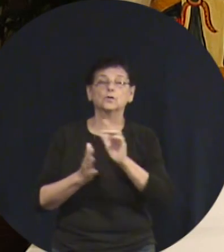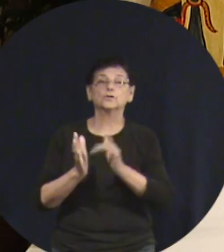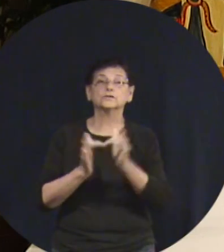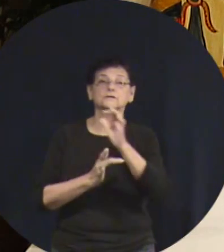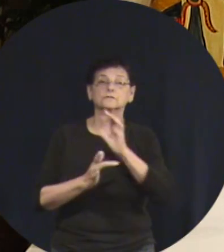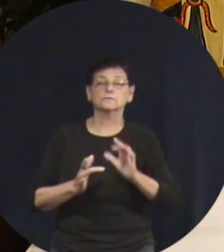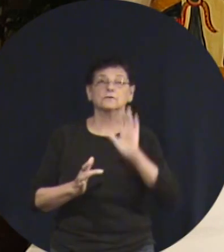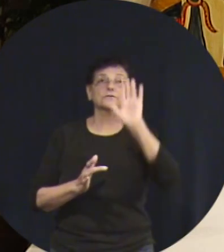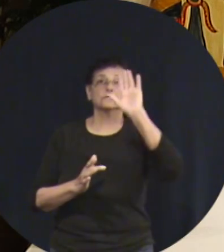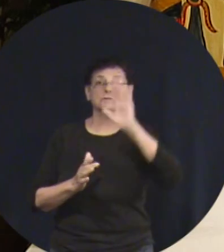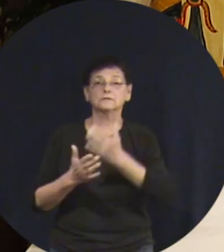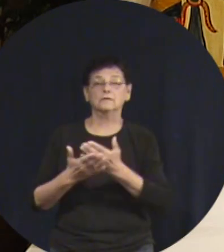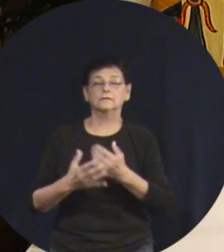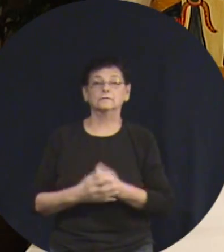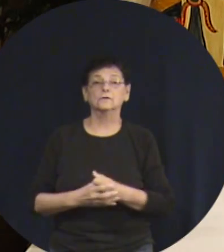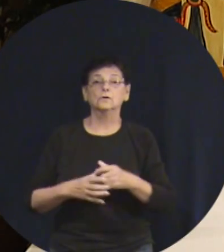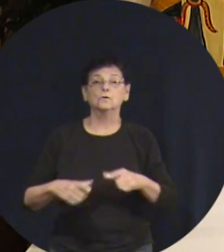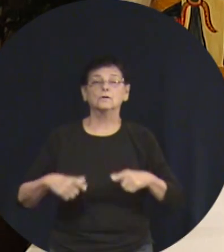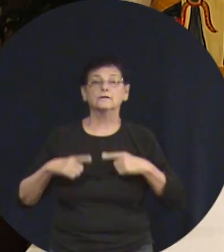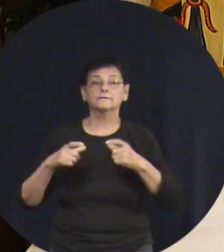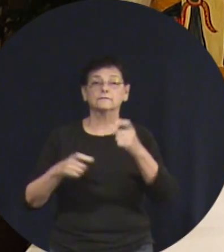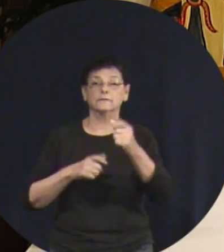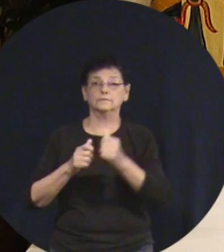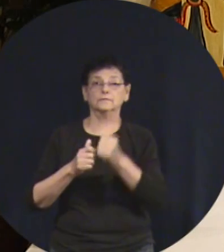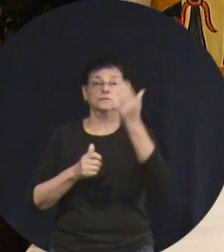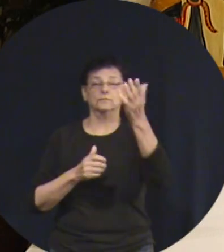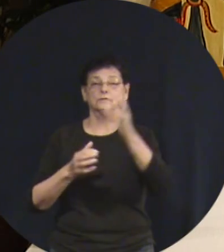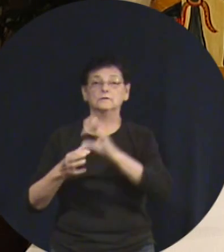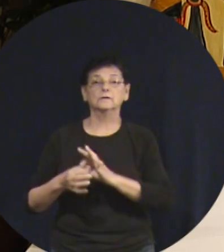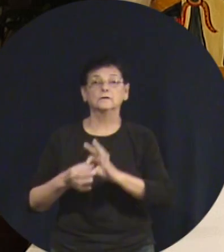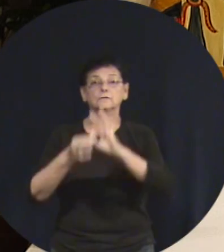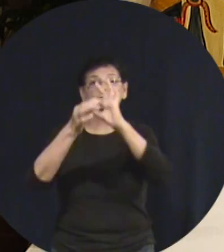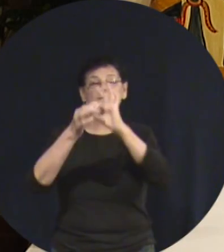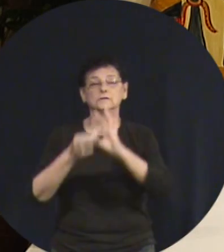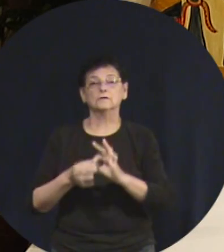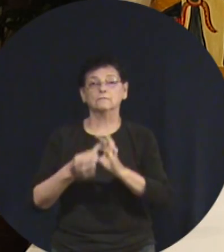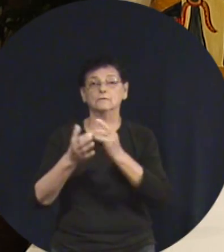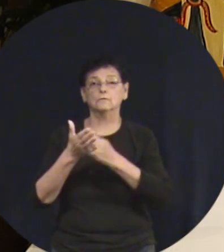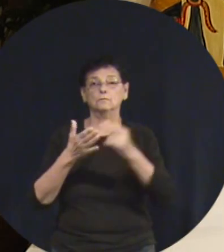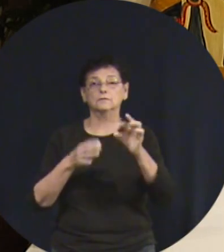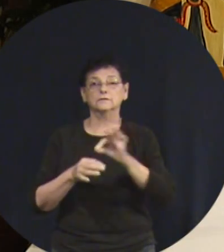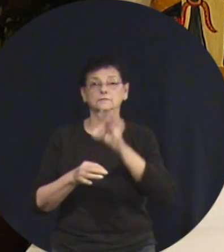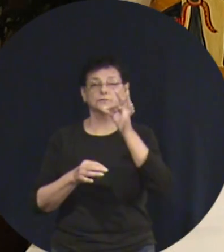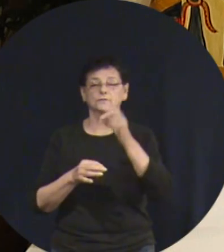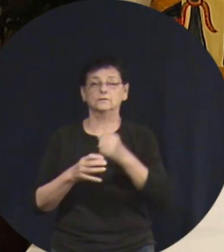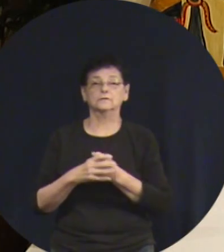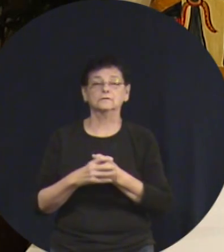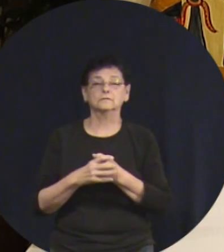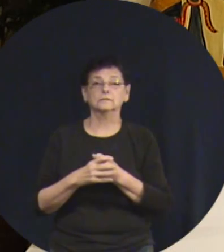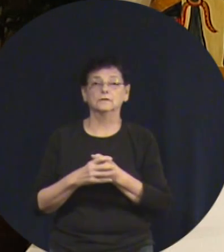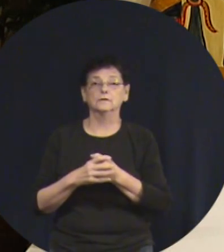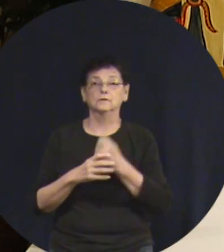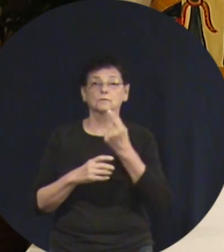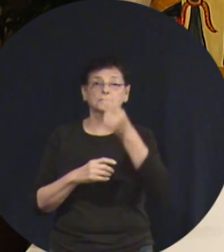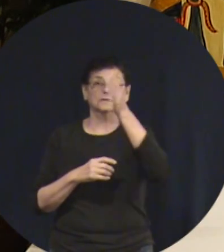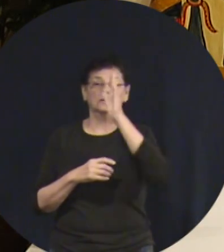Lord Jesus Christ, your Son, who lives and reigns with you in the unity of the Holy